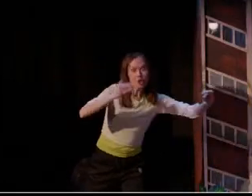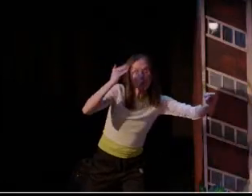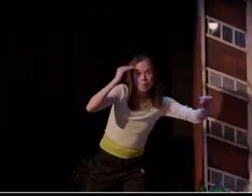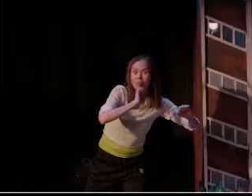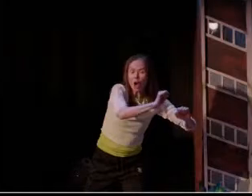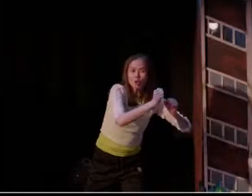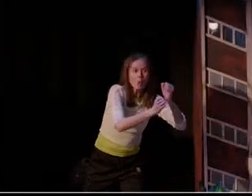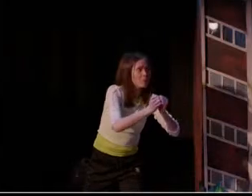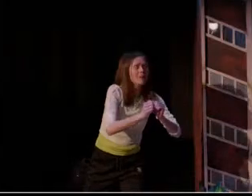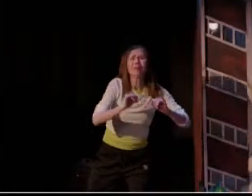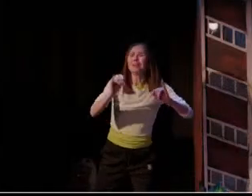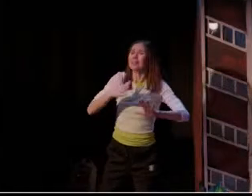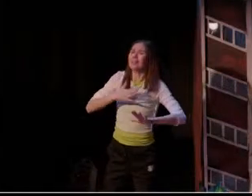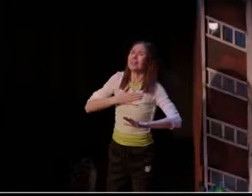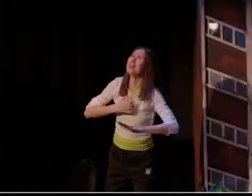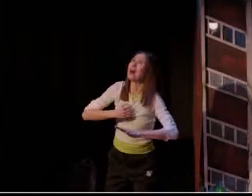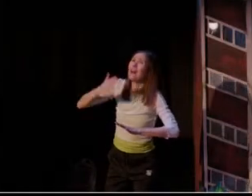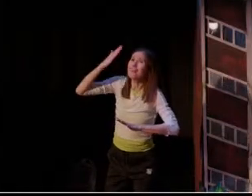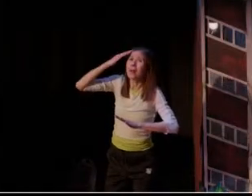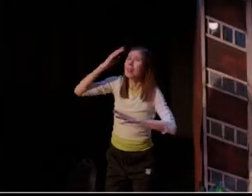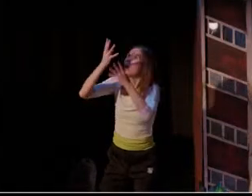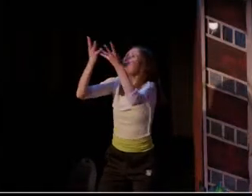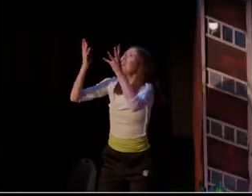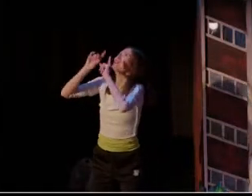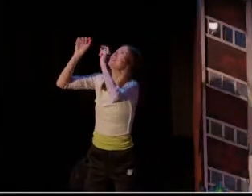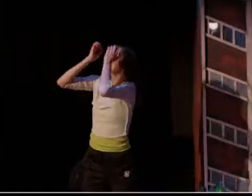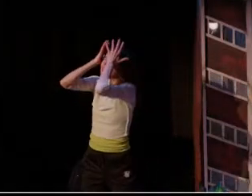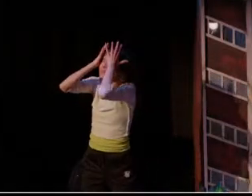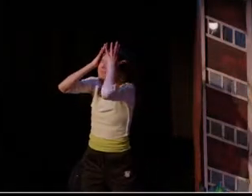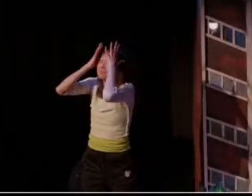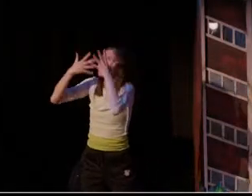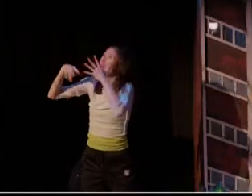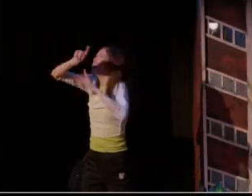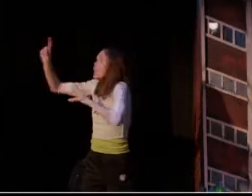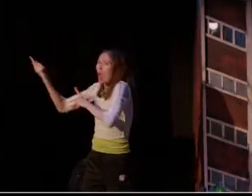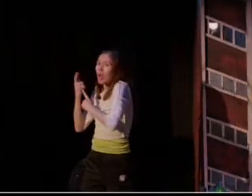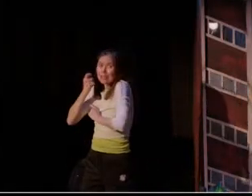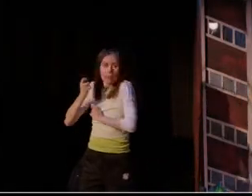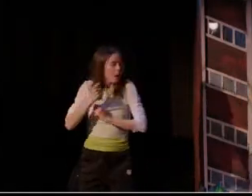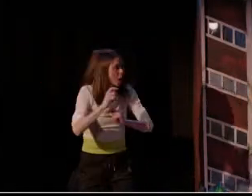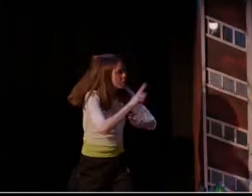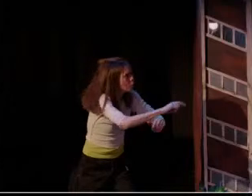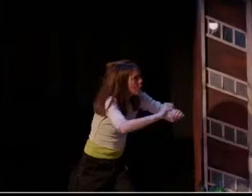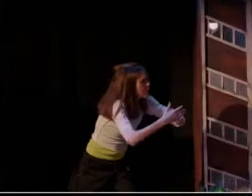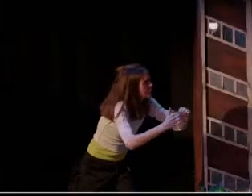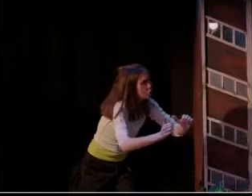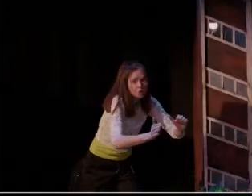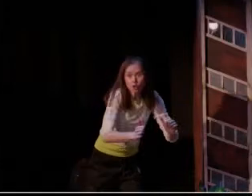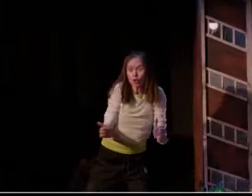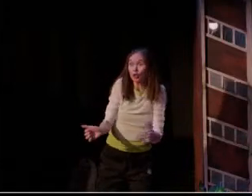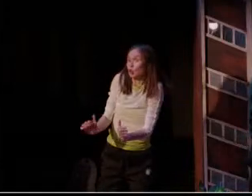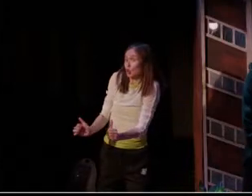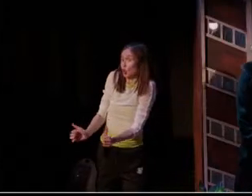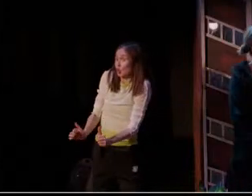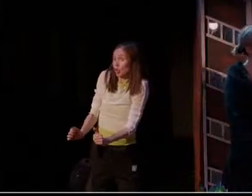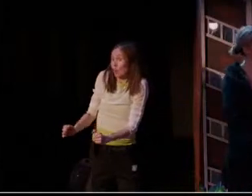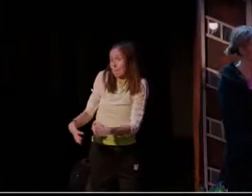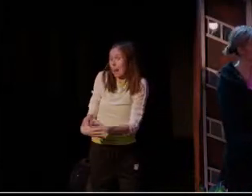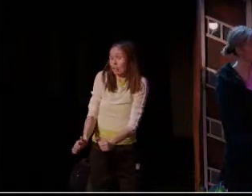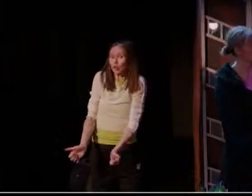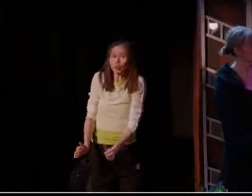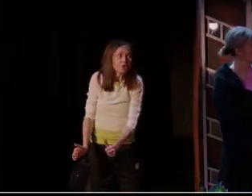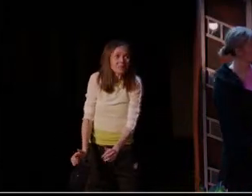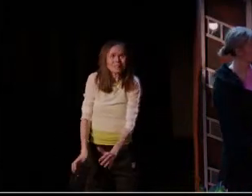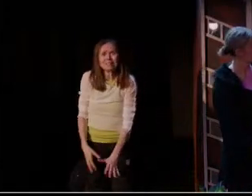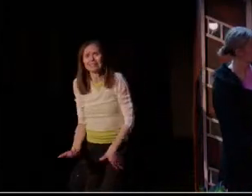The gods have set spies on us. They'll not let our promises be kept. Wait, are you two not married? No, sir, we are not, nor